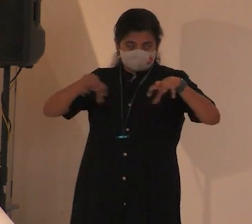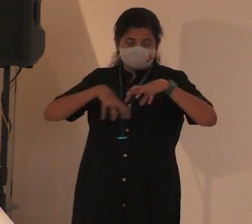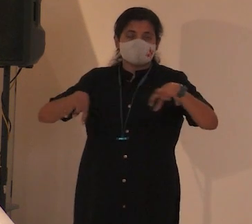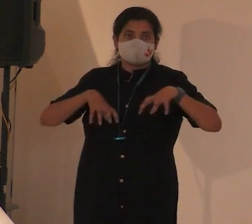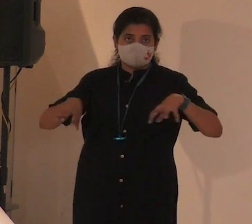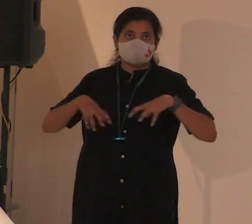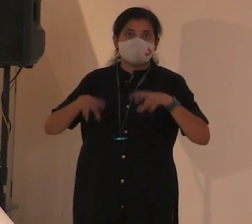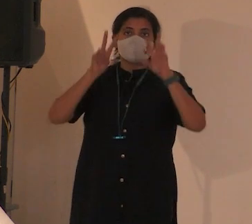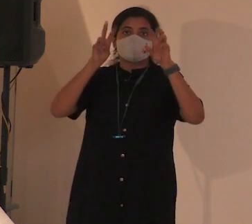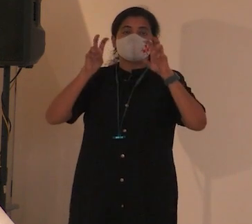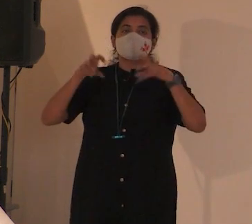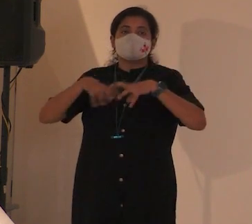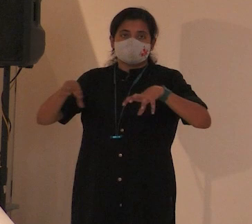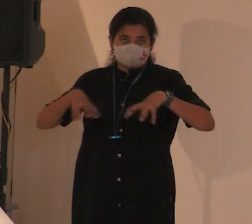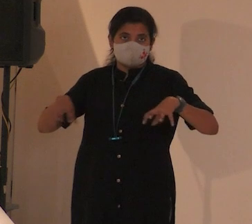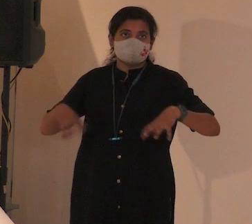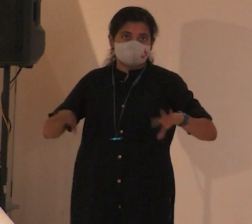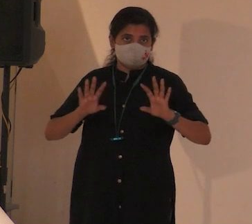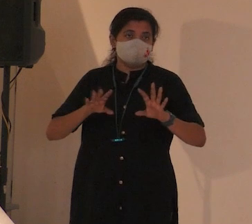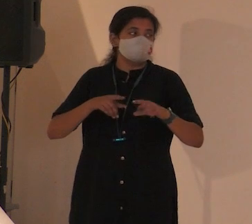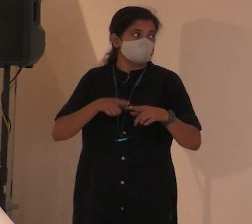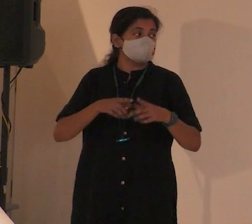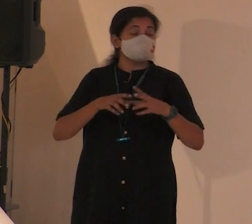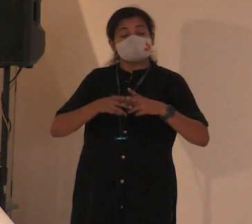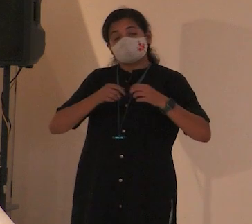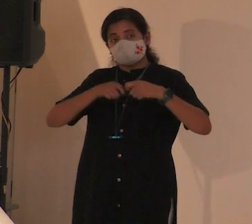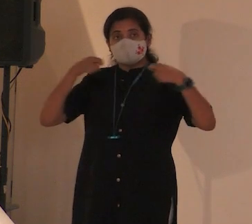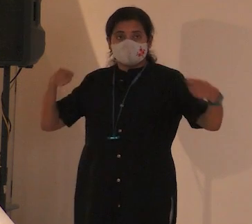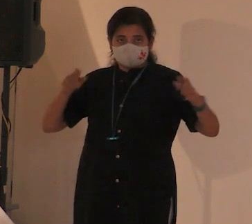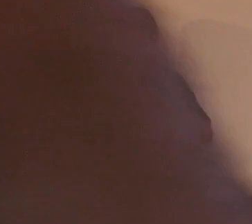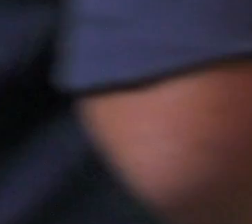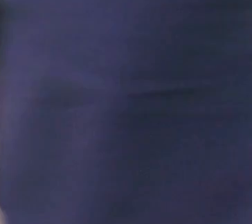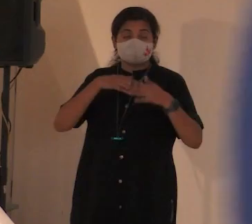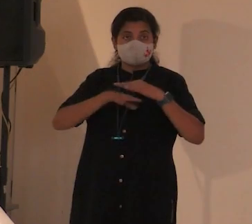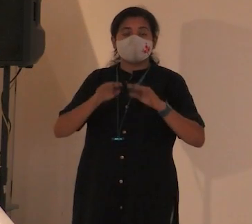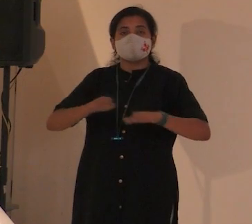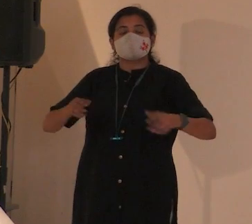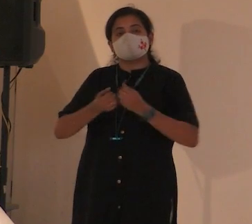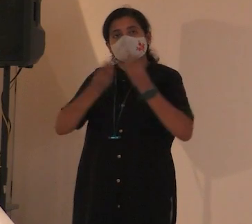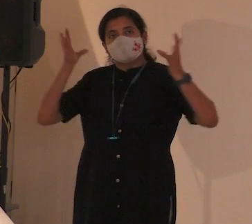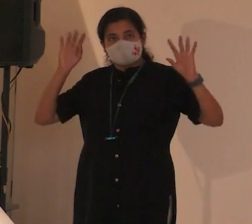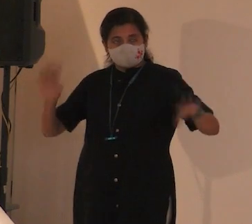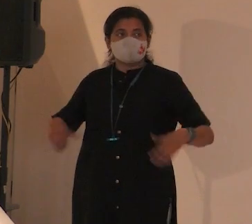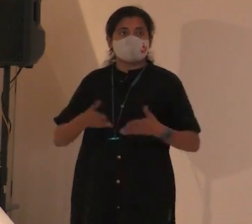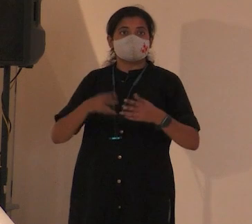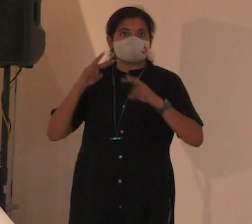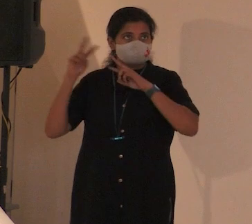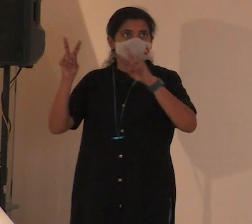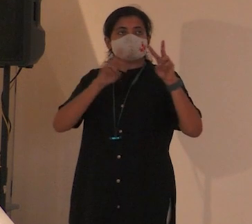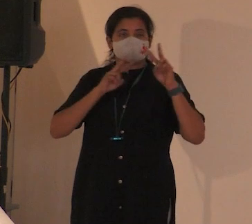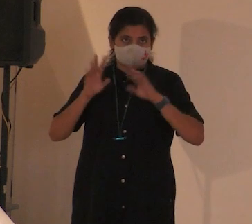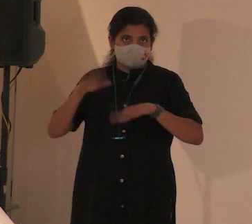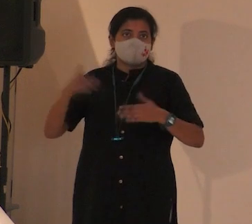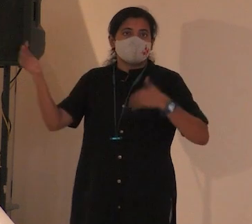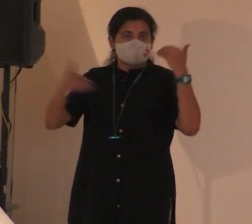thematically. It is linear in nature to a very large extent, because we have a lot of children who visit our museum, as